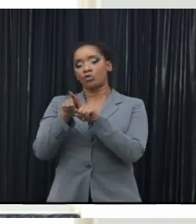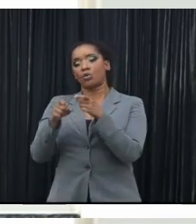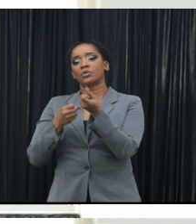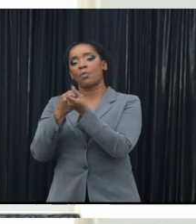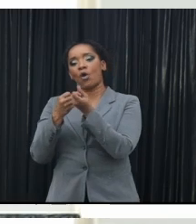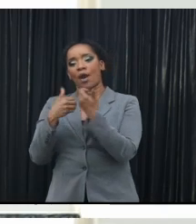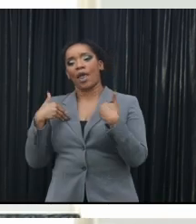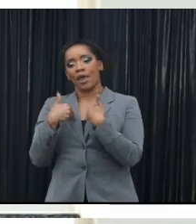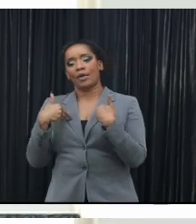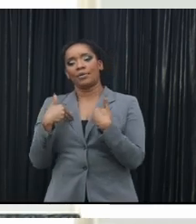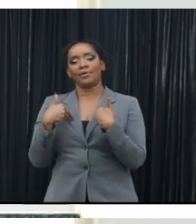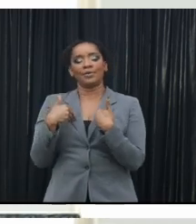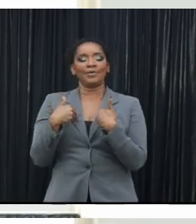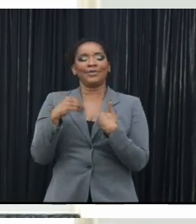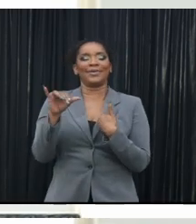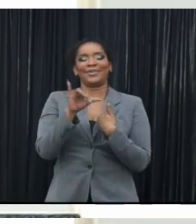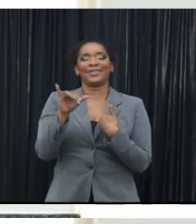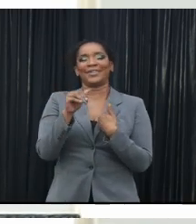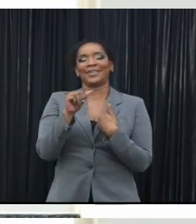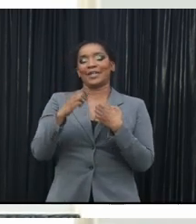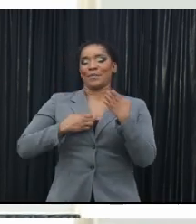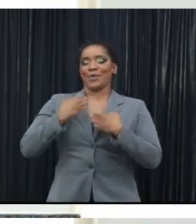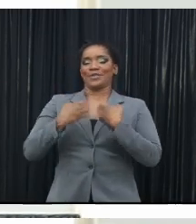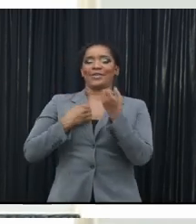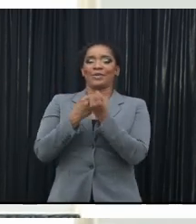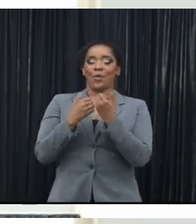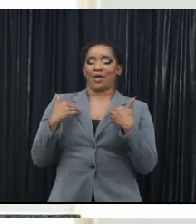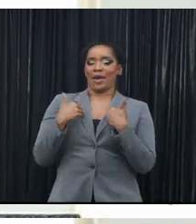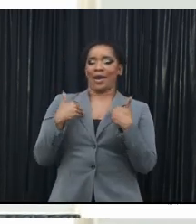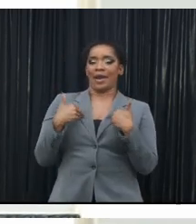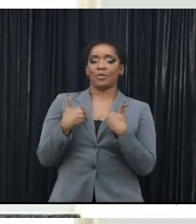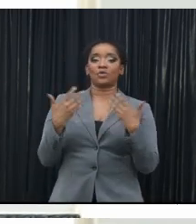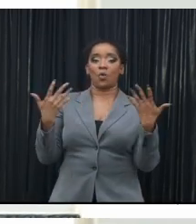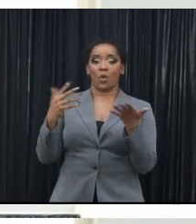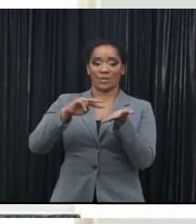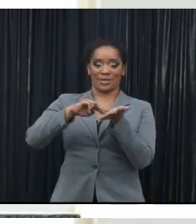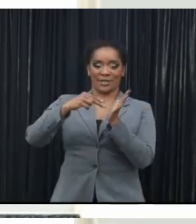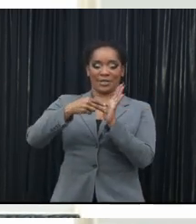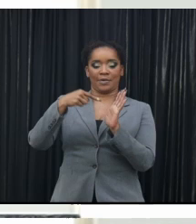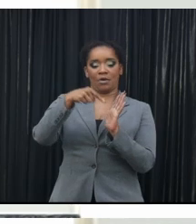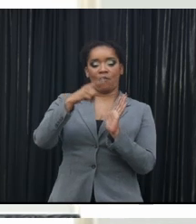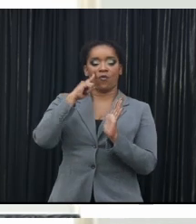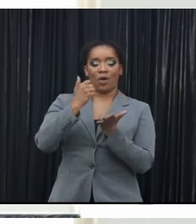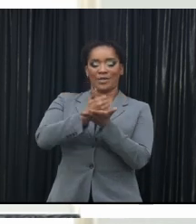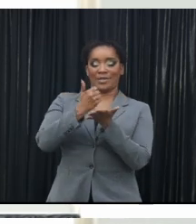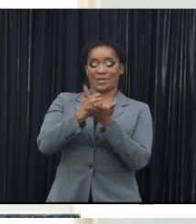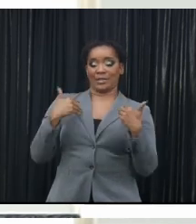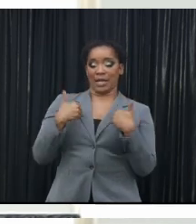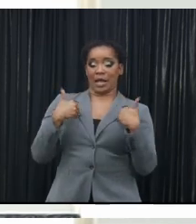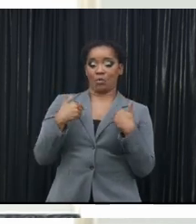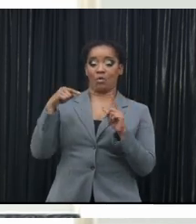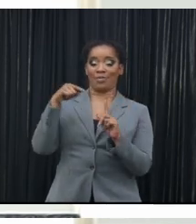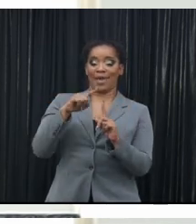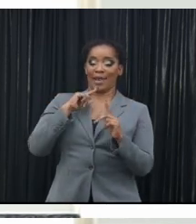as emotional support animals. So I'm going to just tell you what the definition is of an assistance animal. It is an animal that